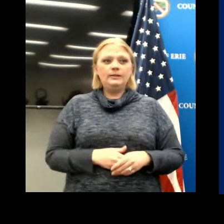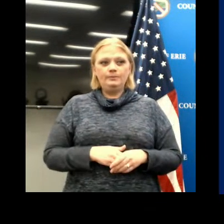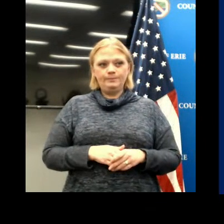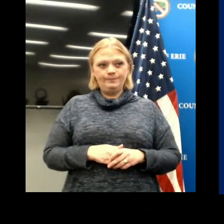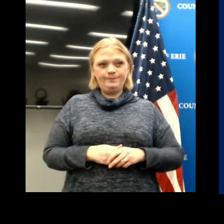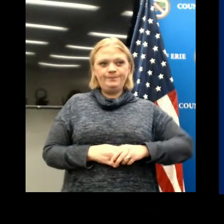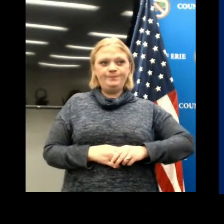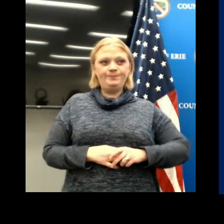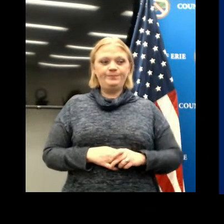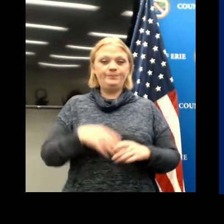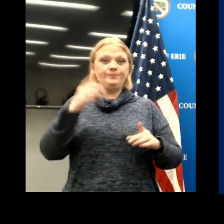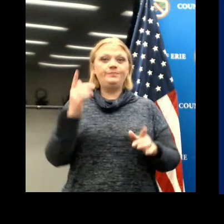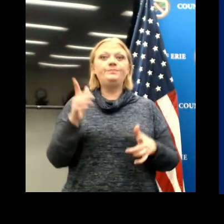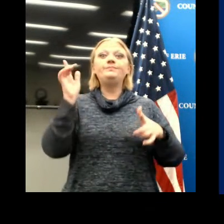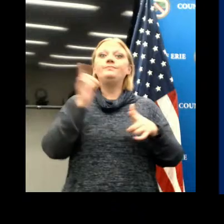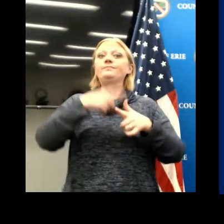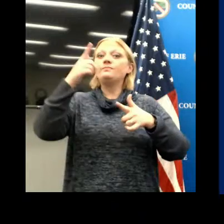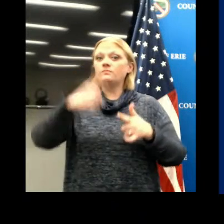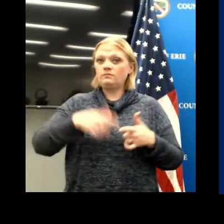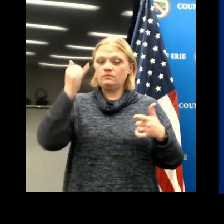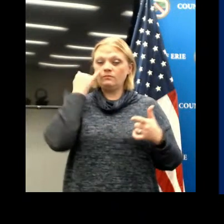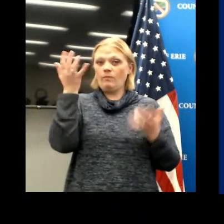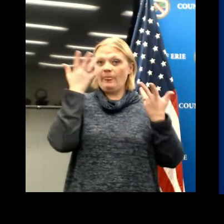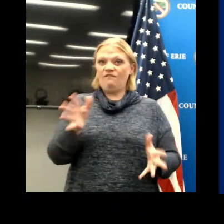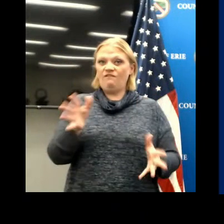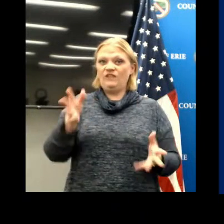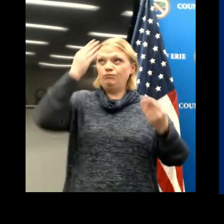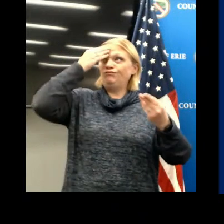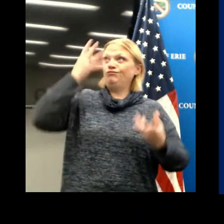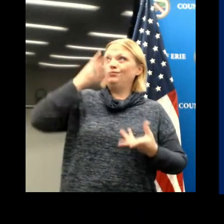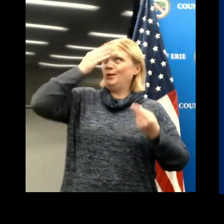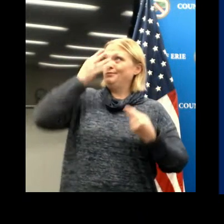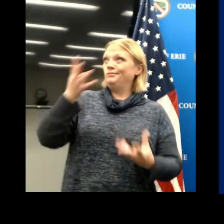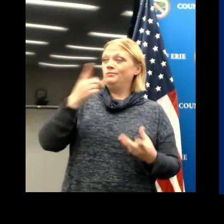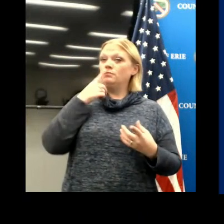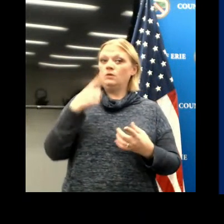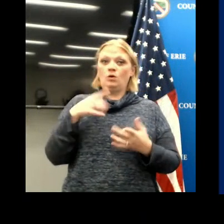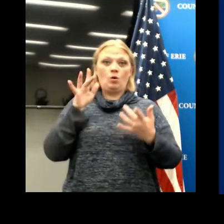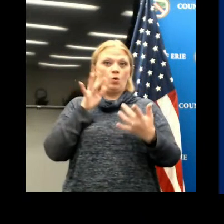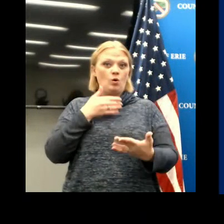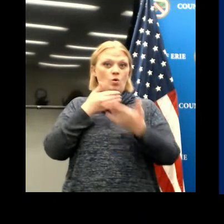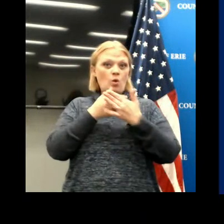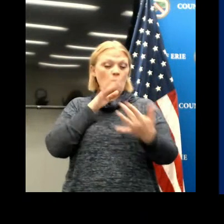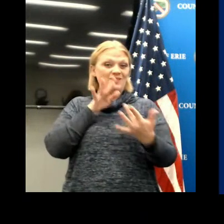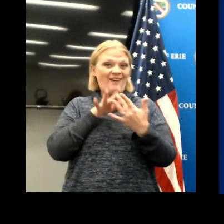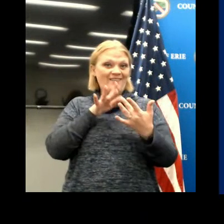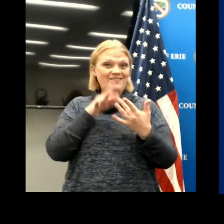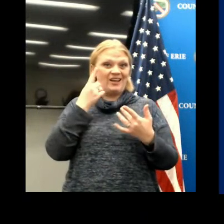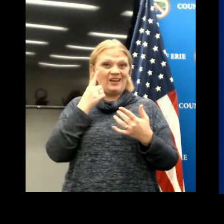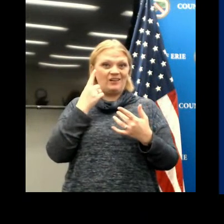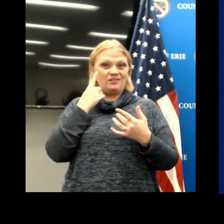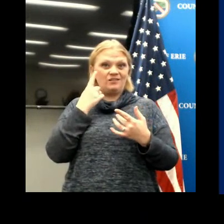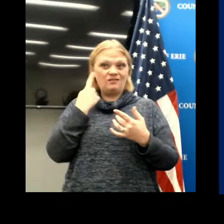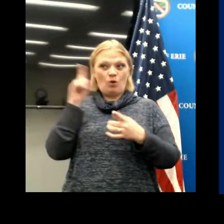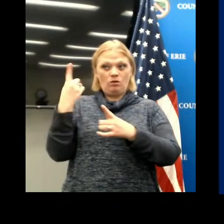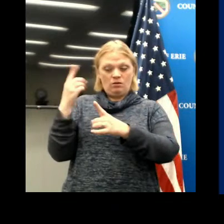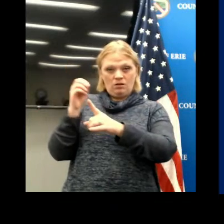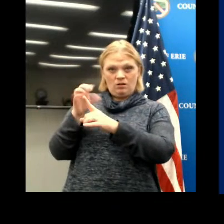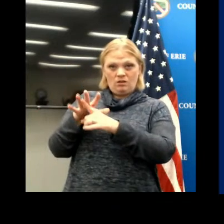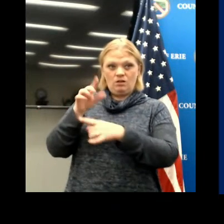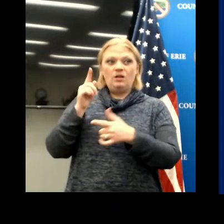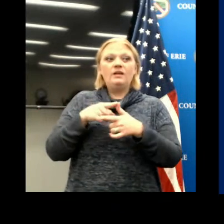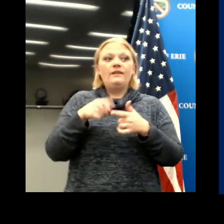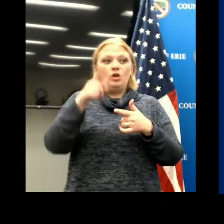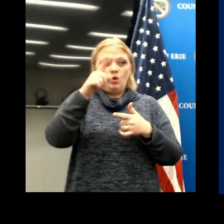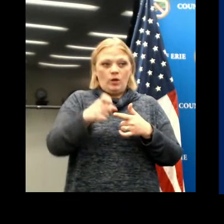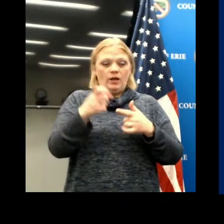And then, if you've been notified that you've been a close contact for COVID-19, you have to quarantine for 14 days from that last date